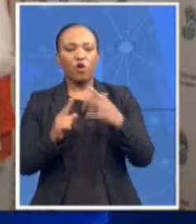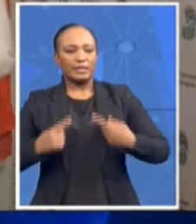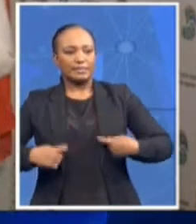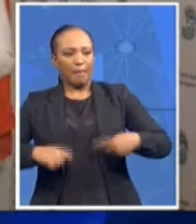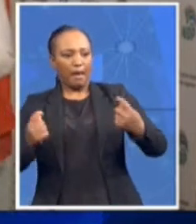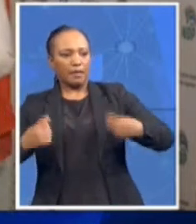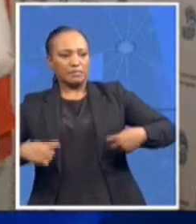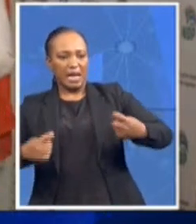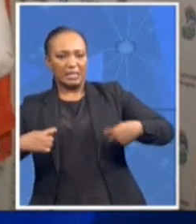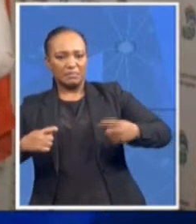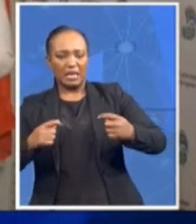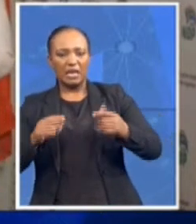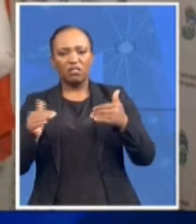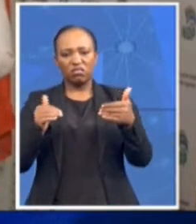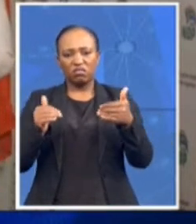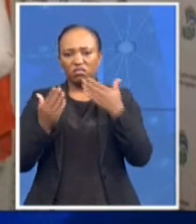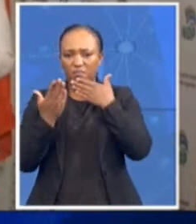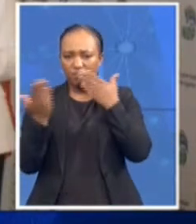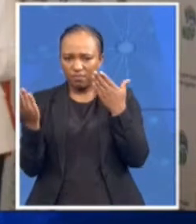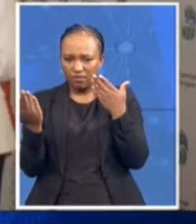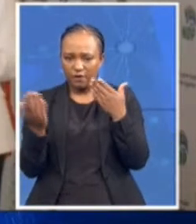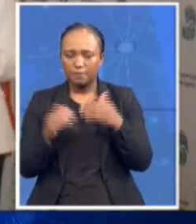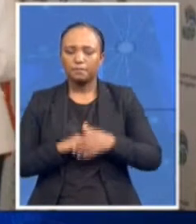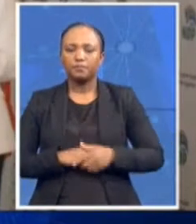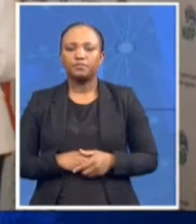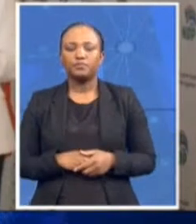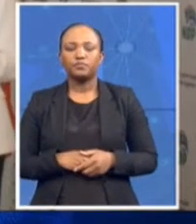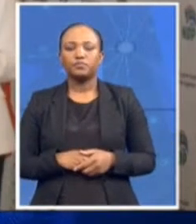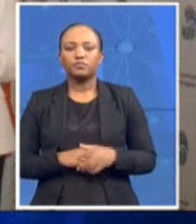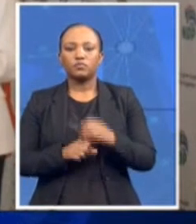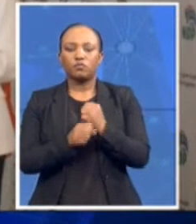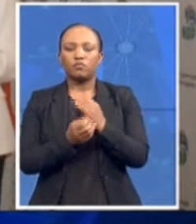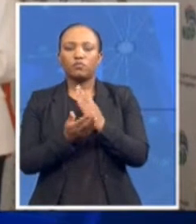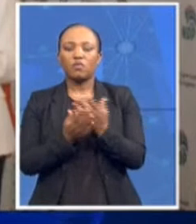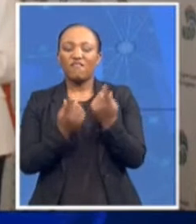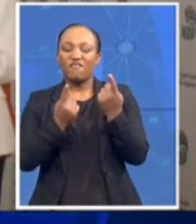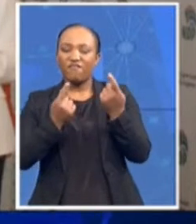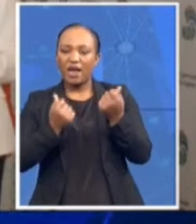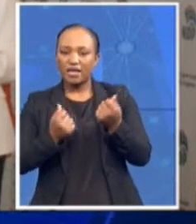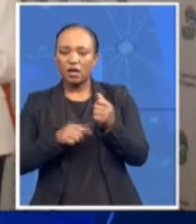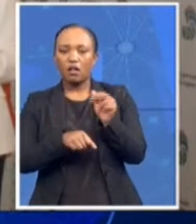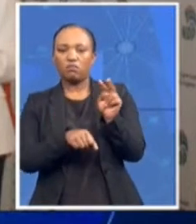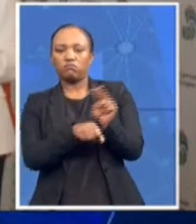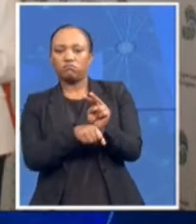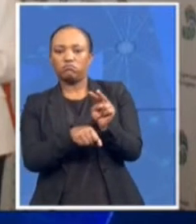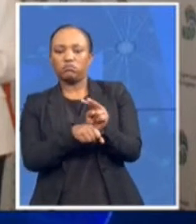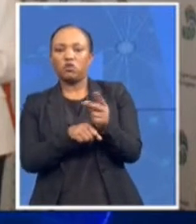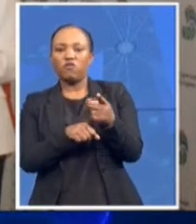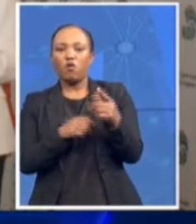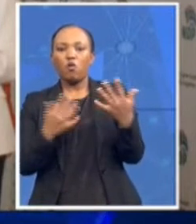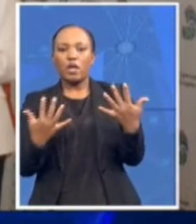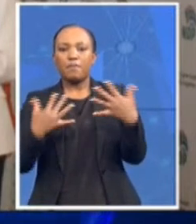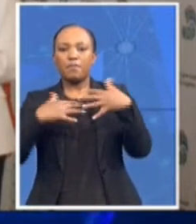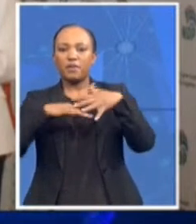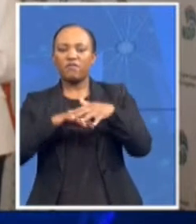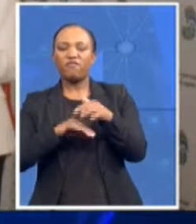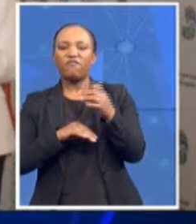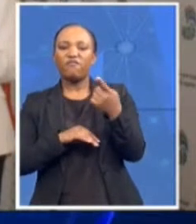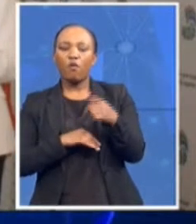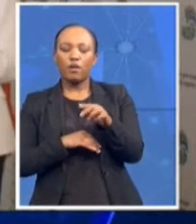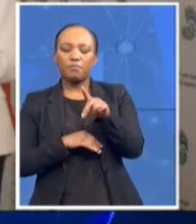failure to provide financial oversight regarding the implementation of the PESP within the allocated budget